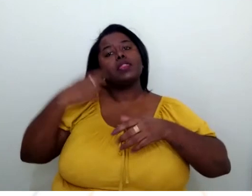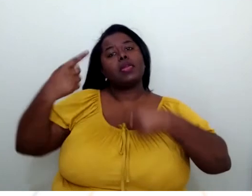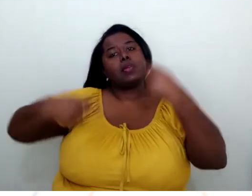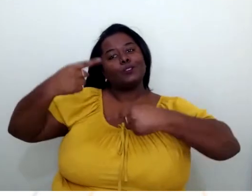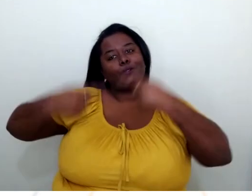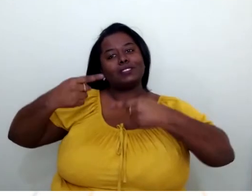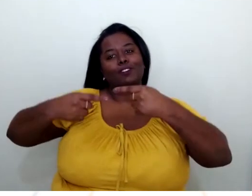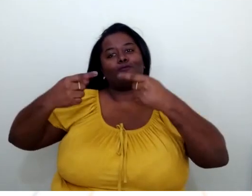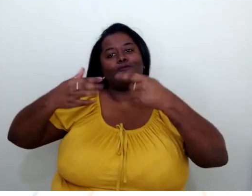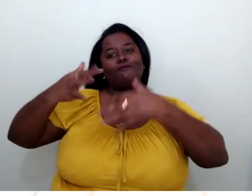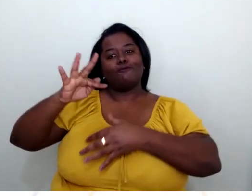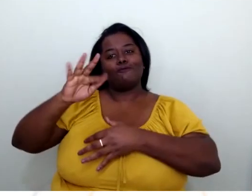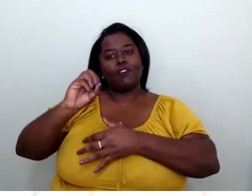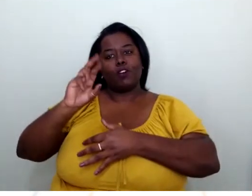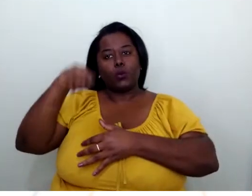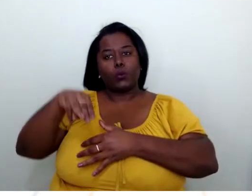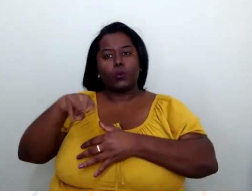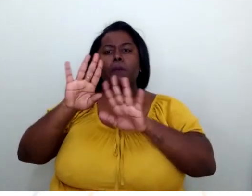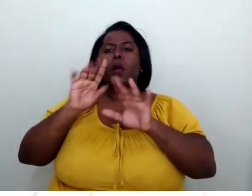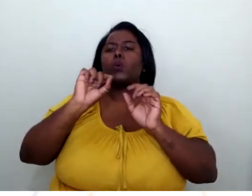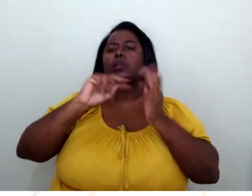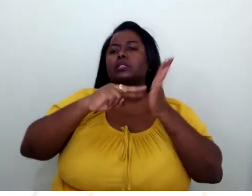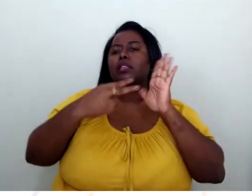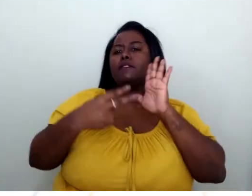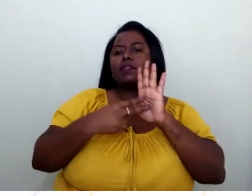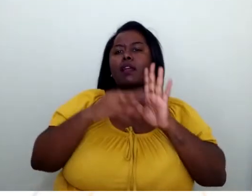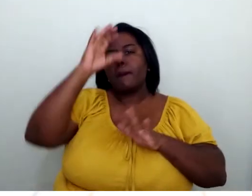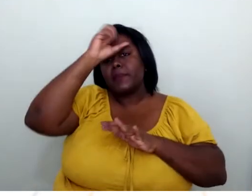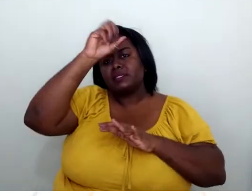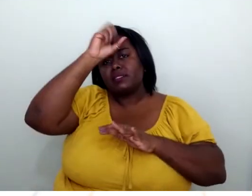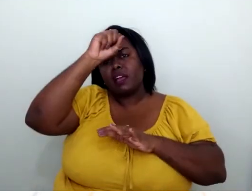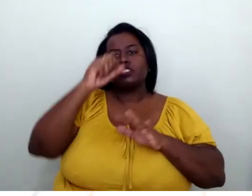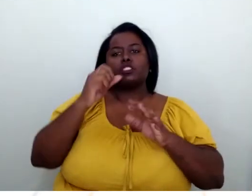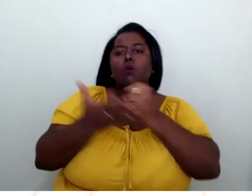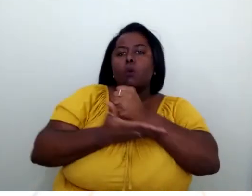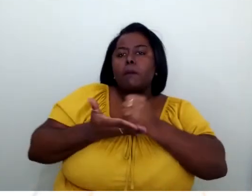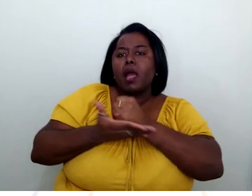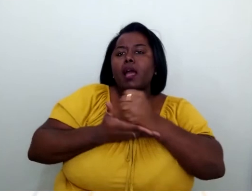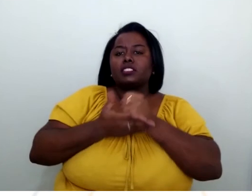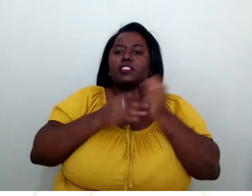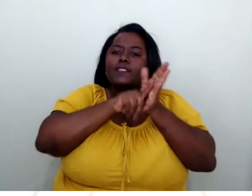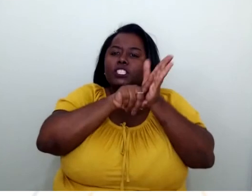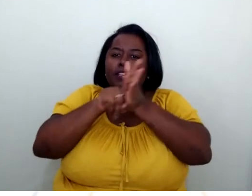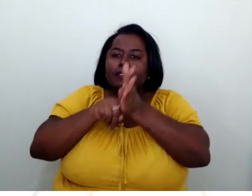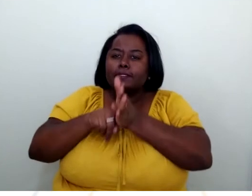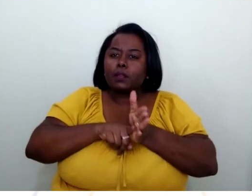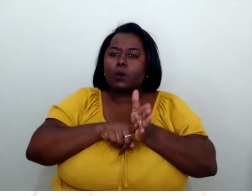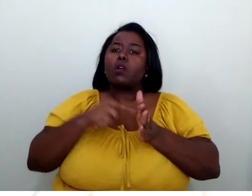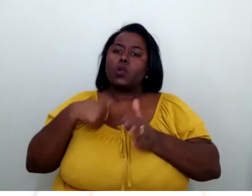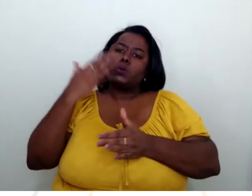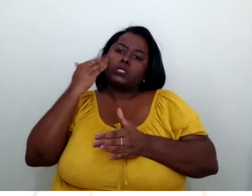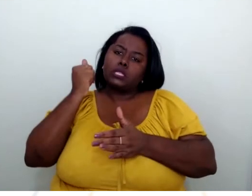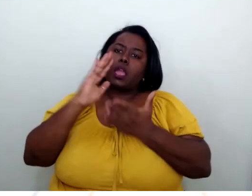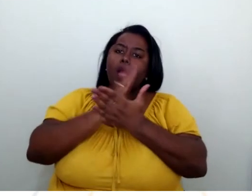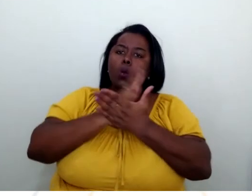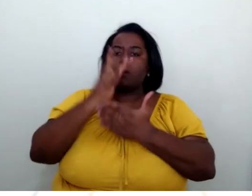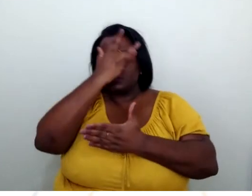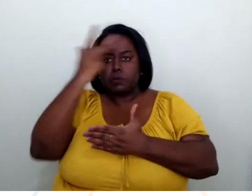the bigpicture.org. He talks about the 3 R's of student engagement. How important is learning is the